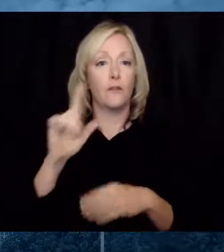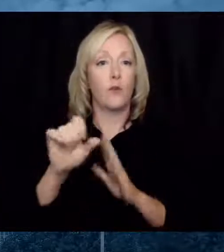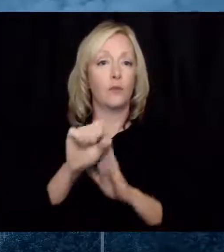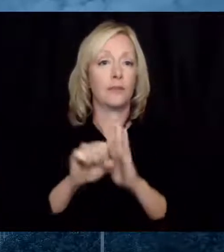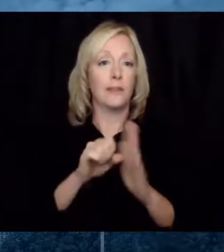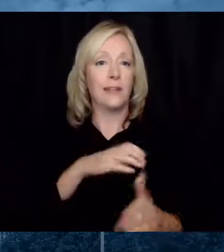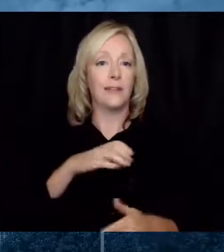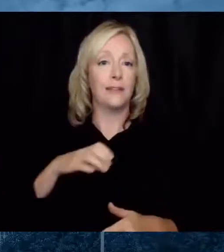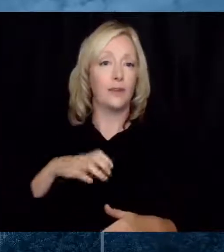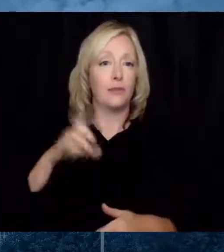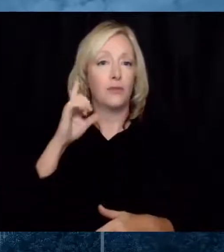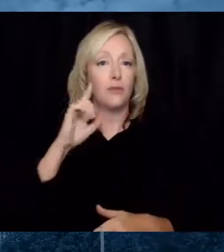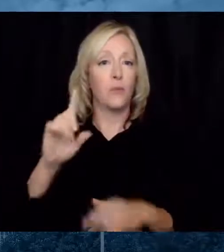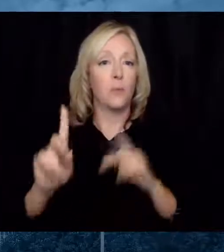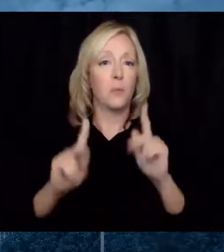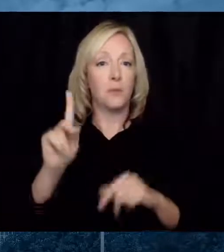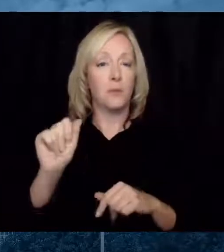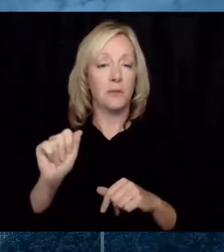Heffernan.